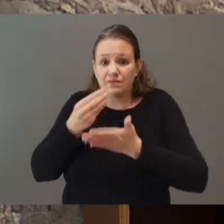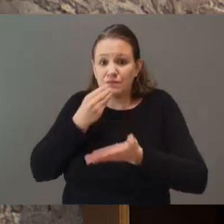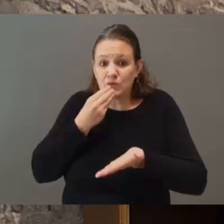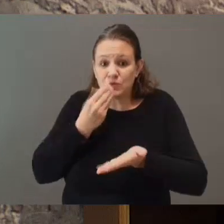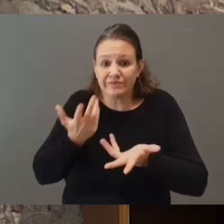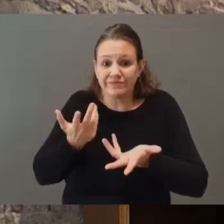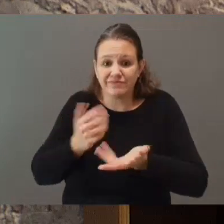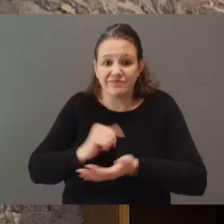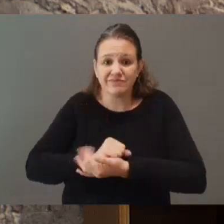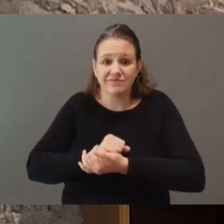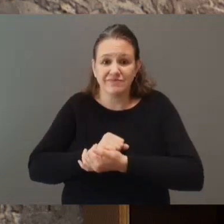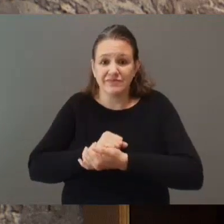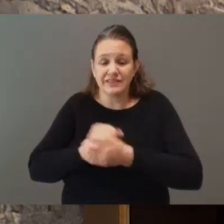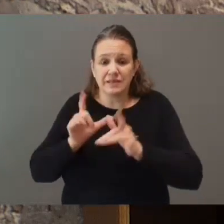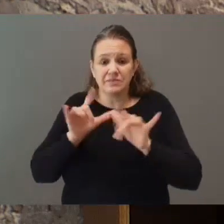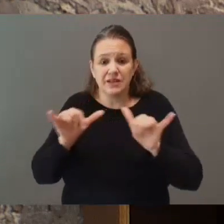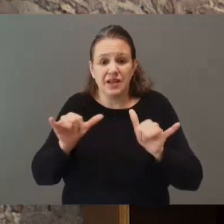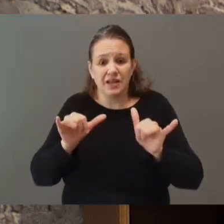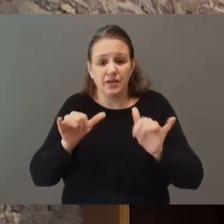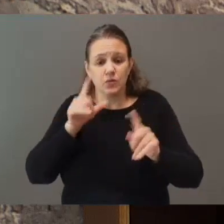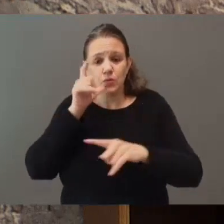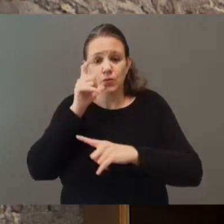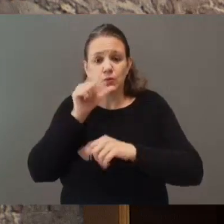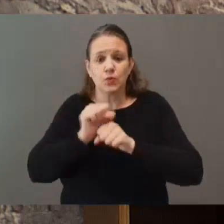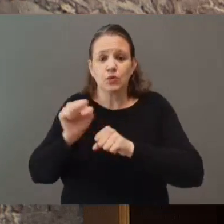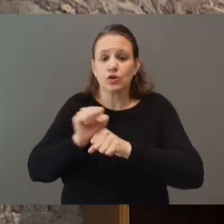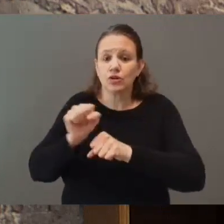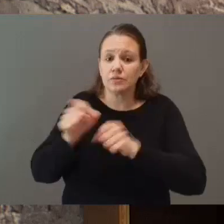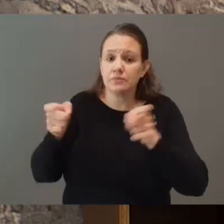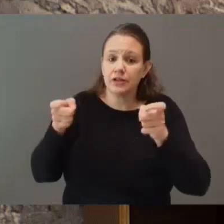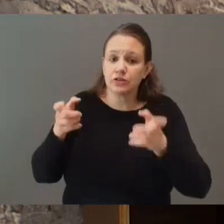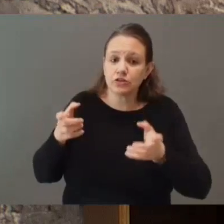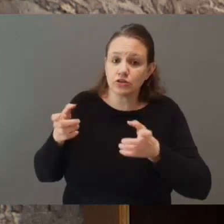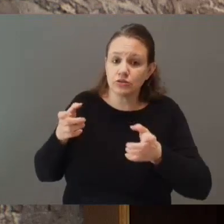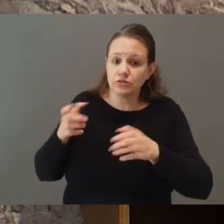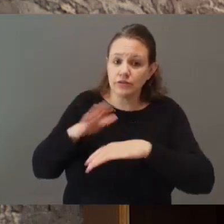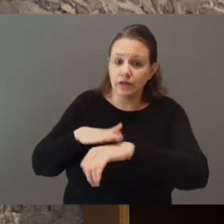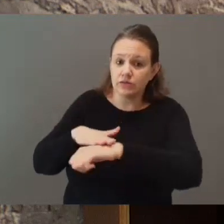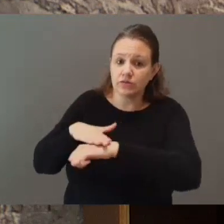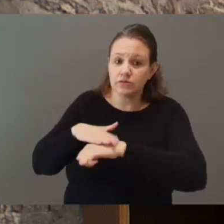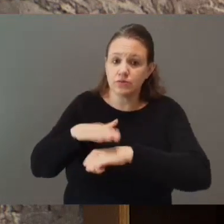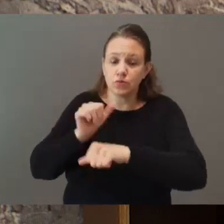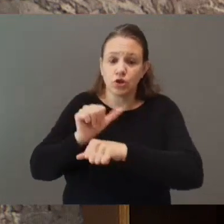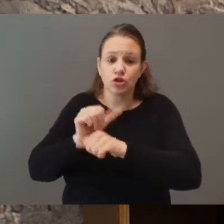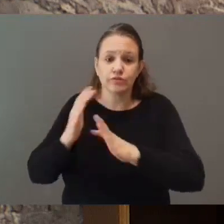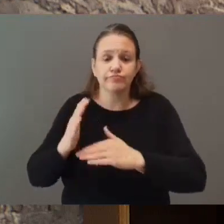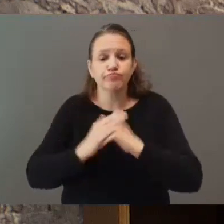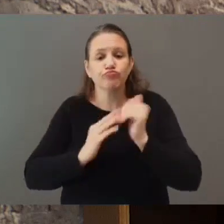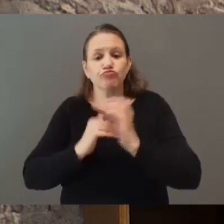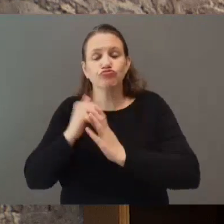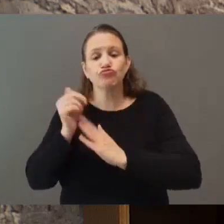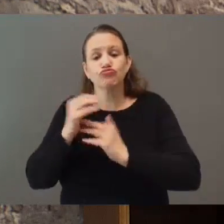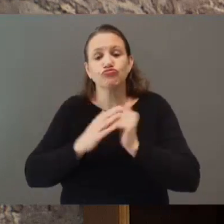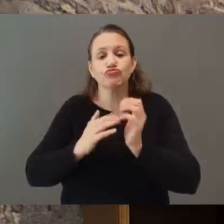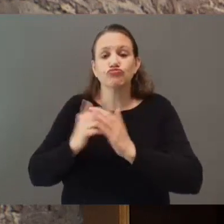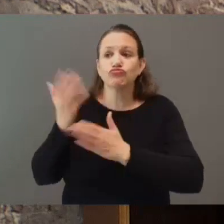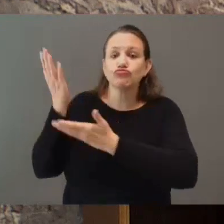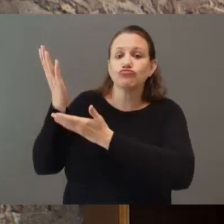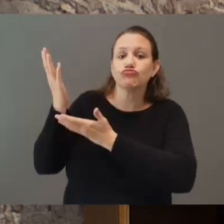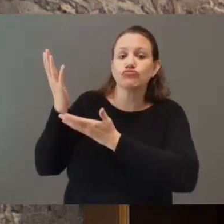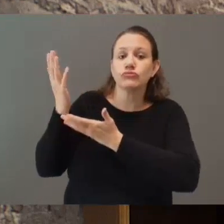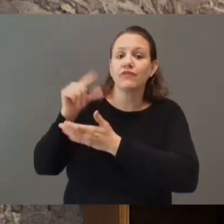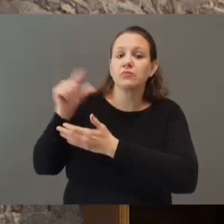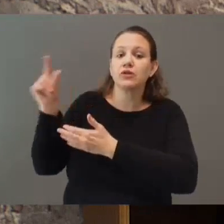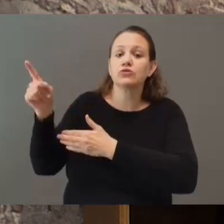billion from this NDP government. BC United will remove the carbon tax on farm protection, and we will eliminate the